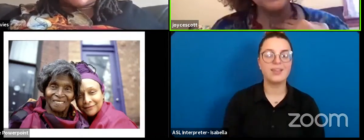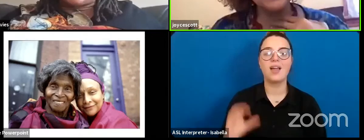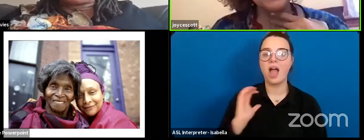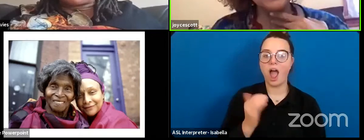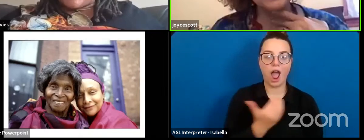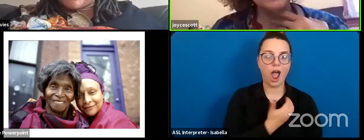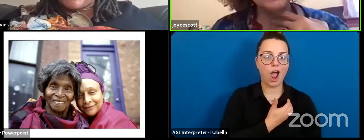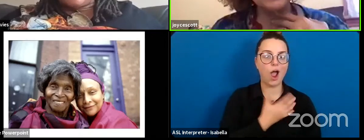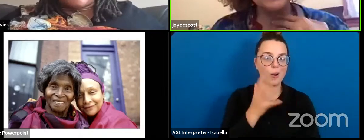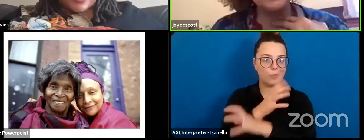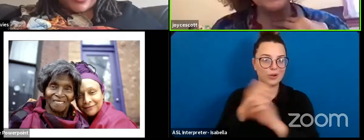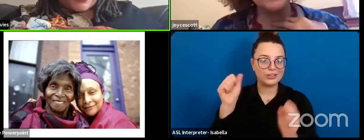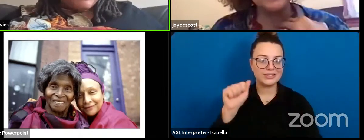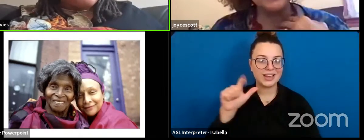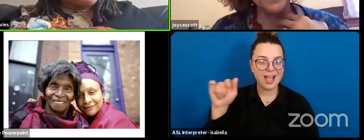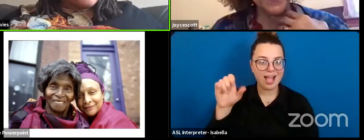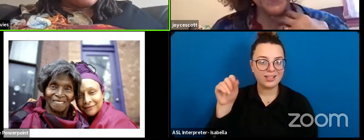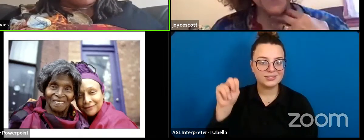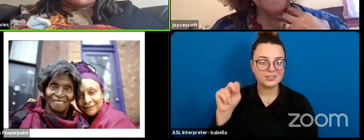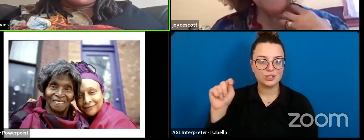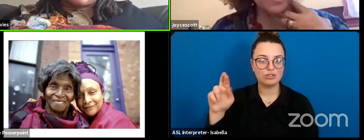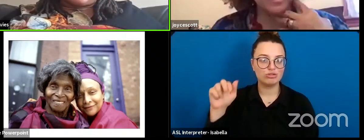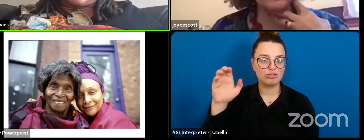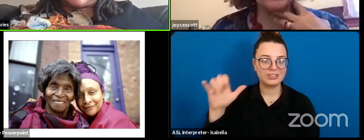president, Allison Tracy Taylor,